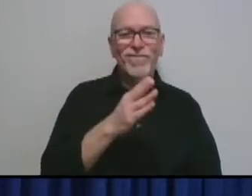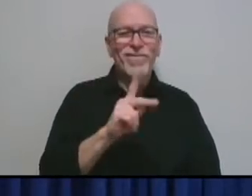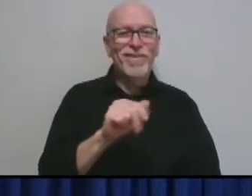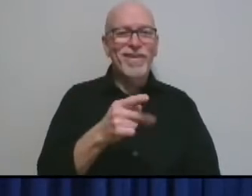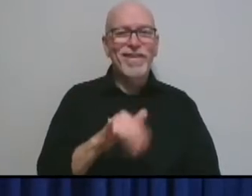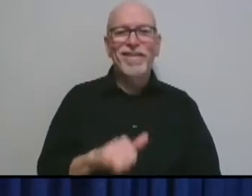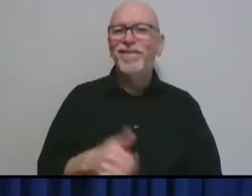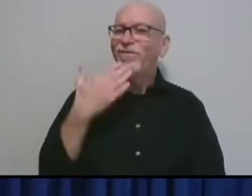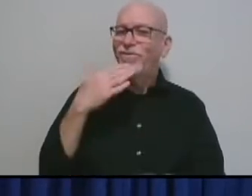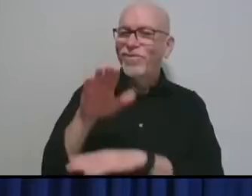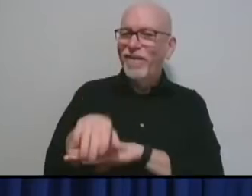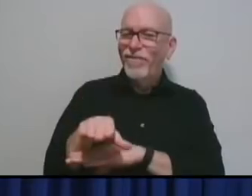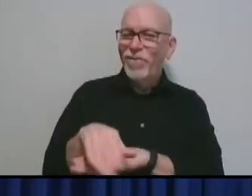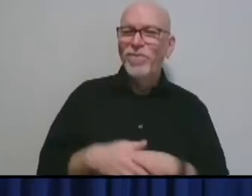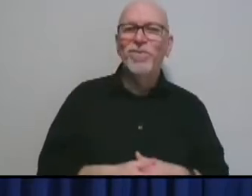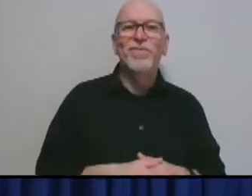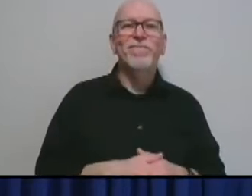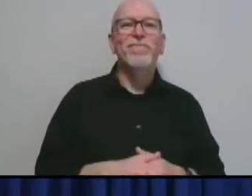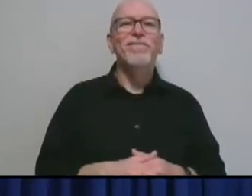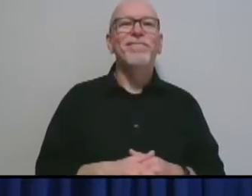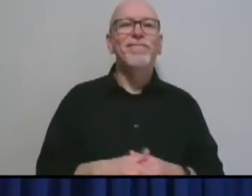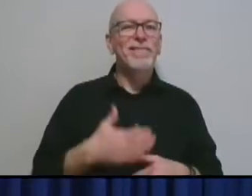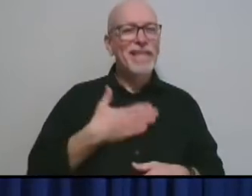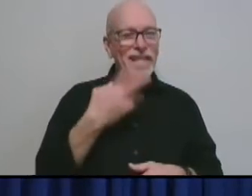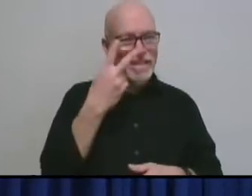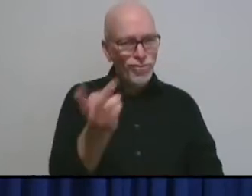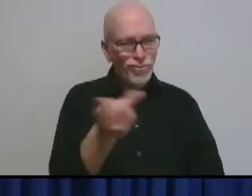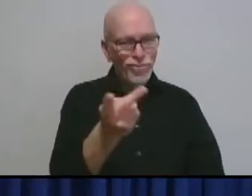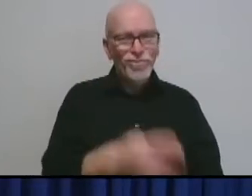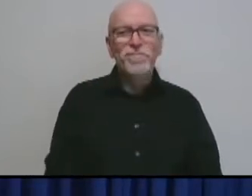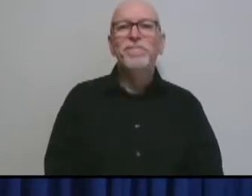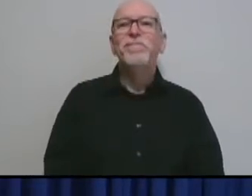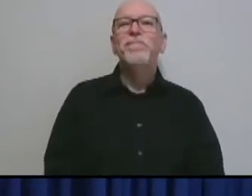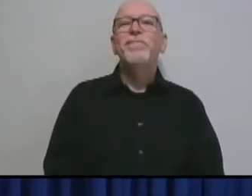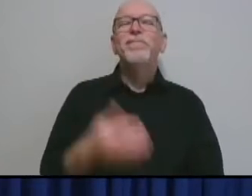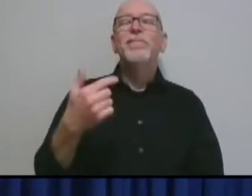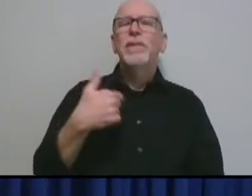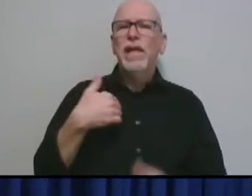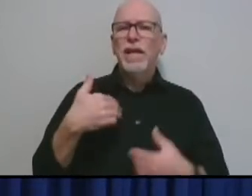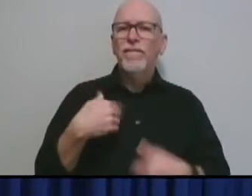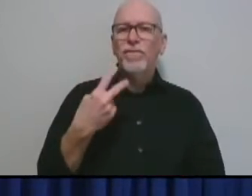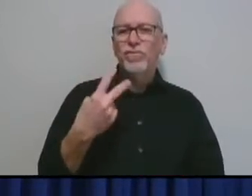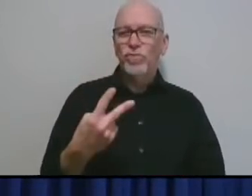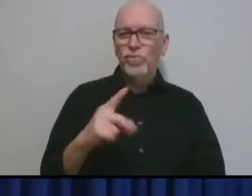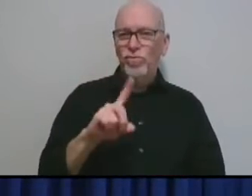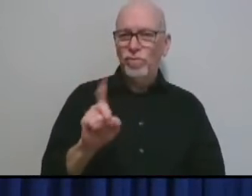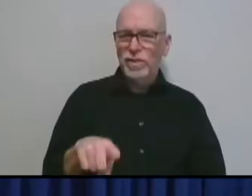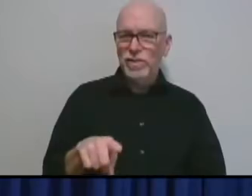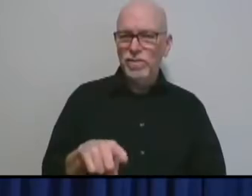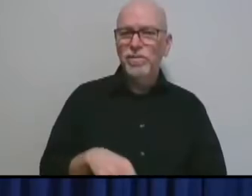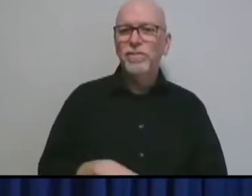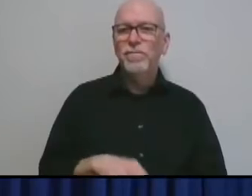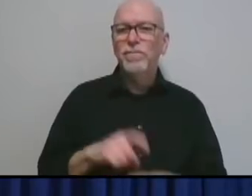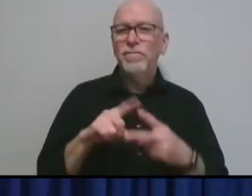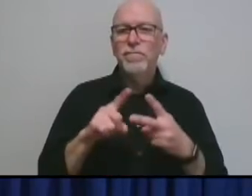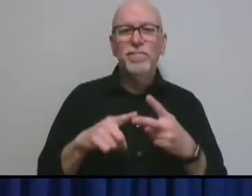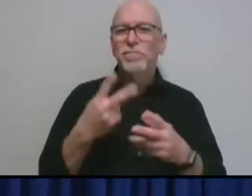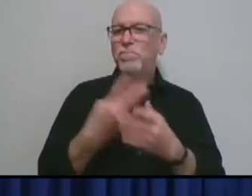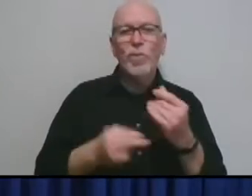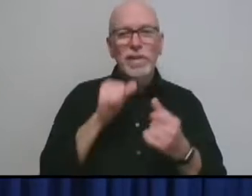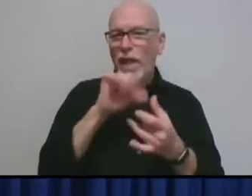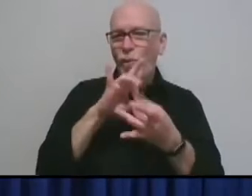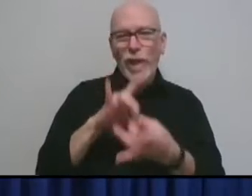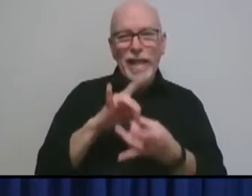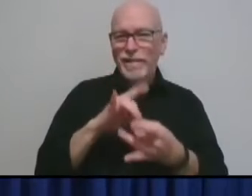Good afternoon. Glad to see you guys. I have 2 questions, and they're totally unrelated. The